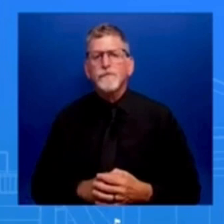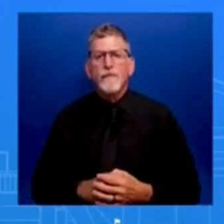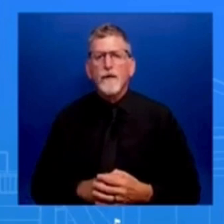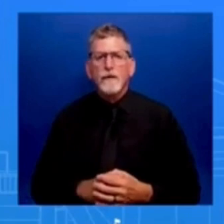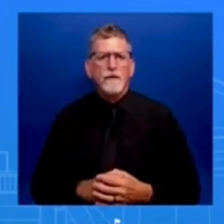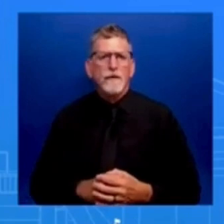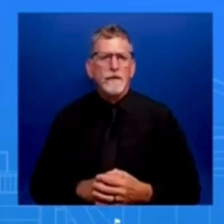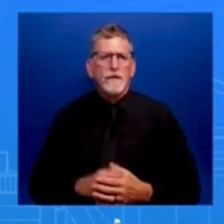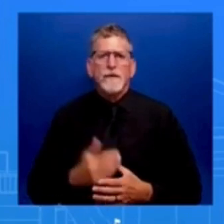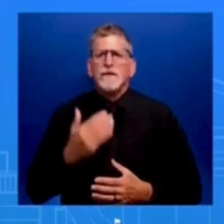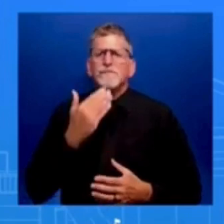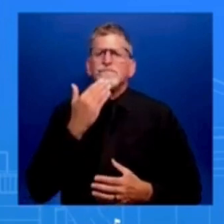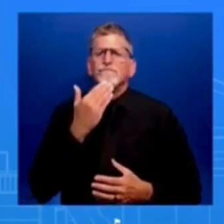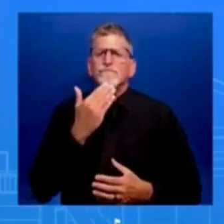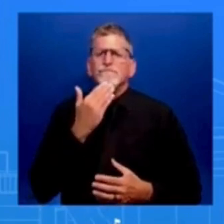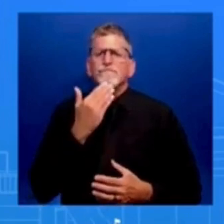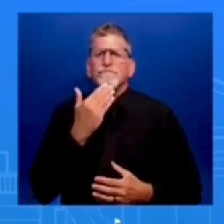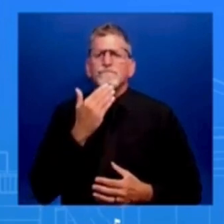Thor.